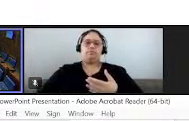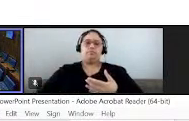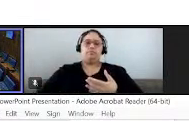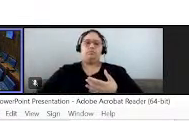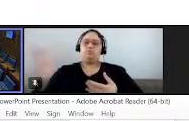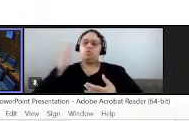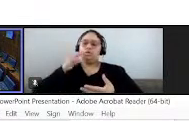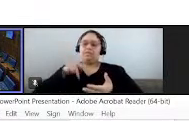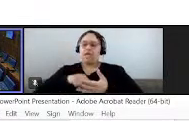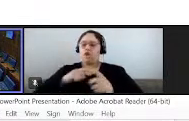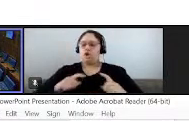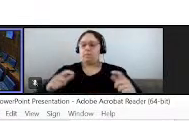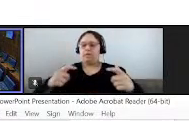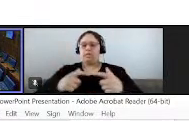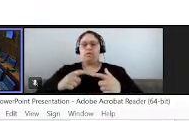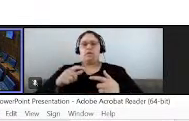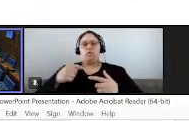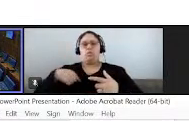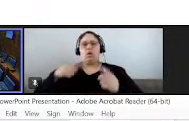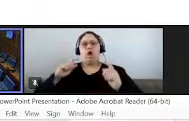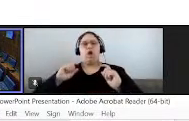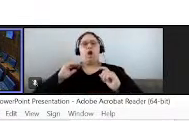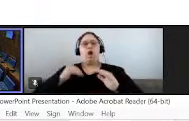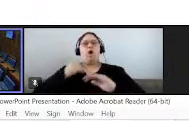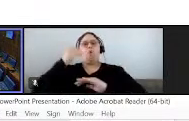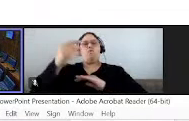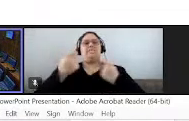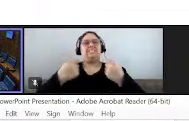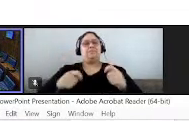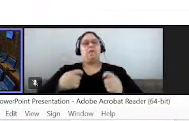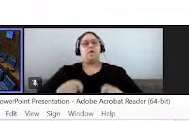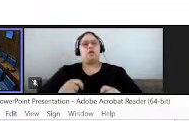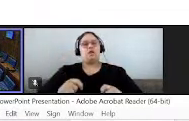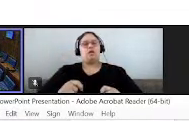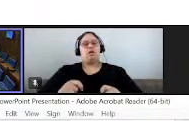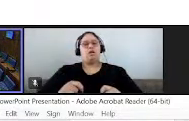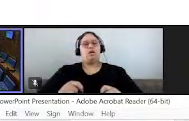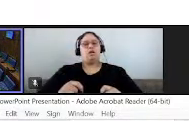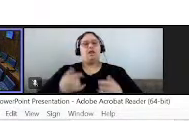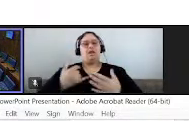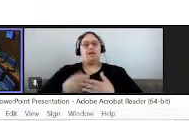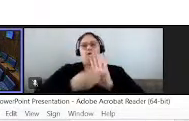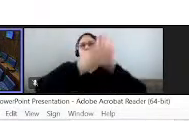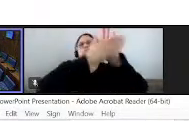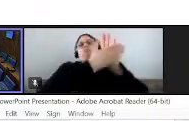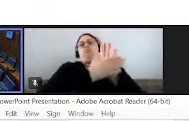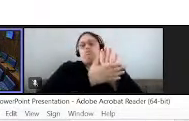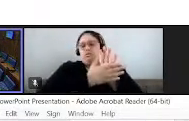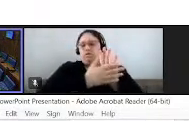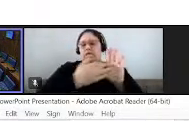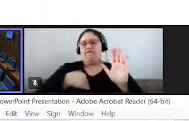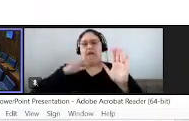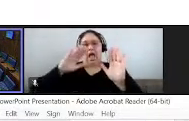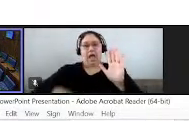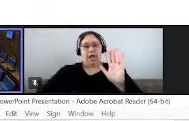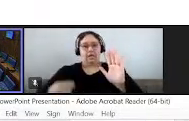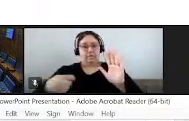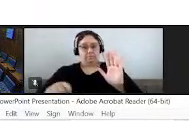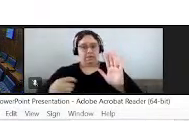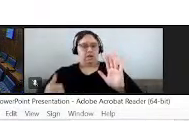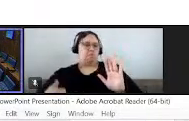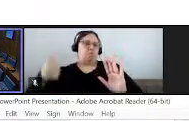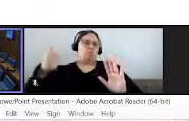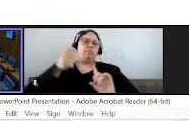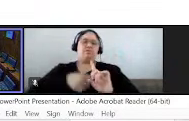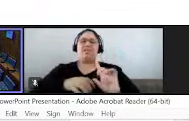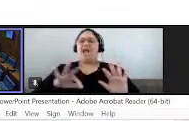Member Maseko overspend, you give highlight to it. If I underspend, I'm a good person.